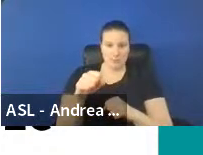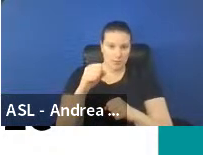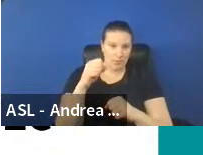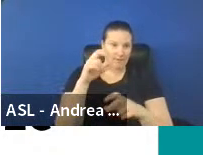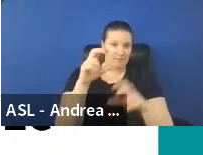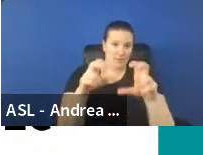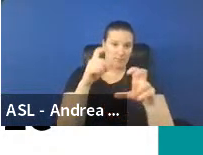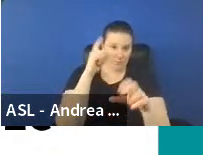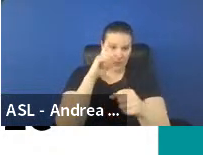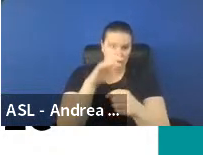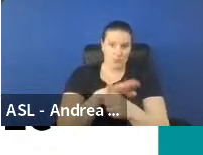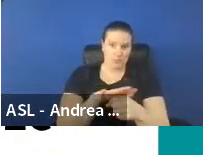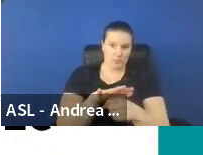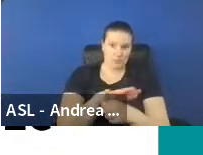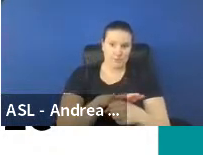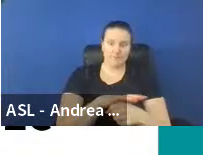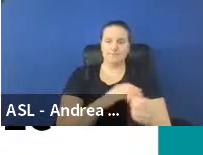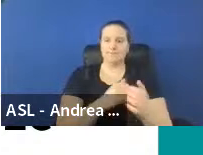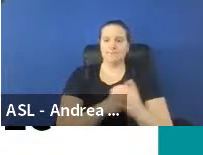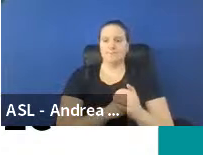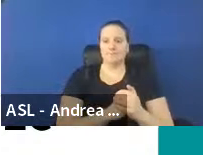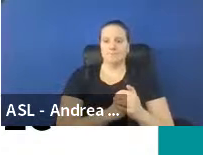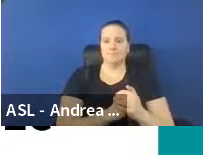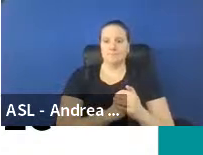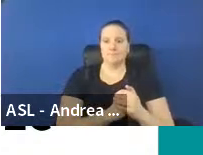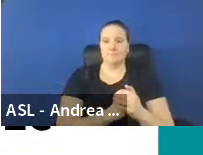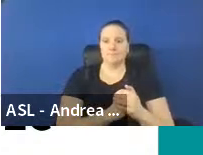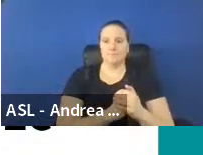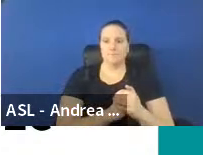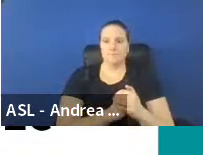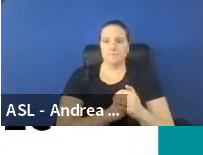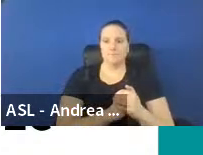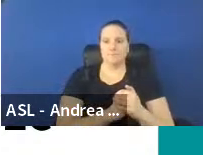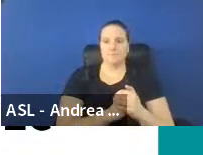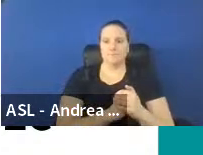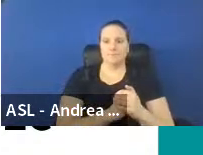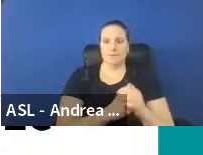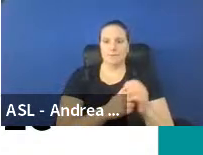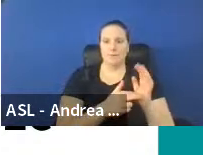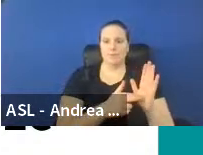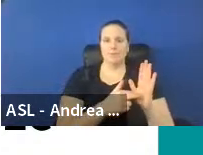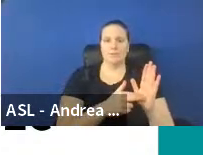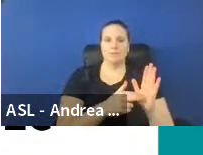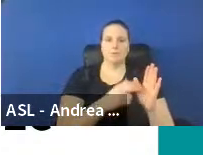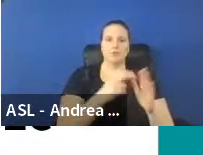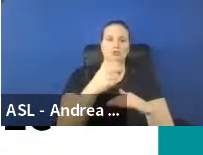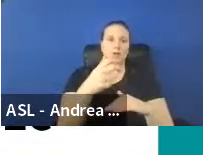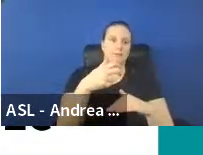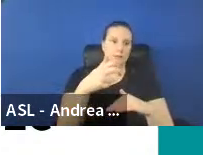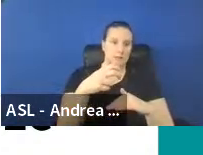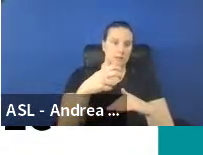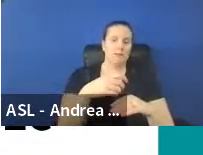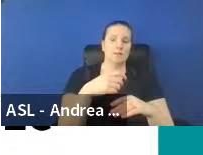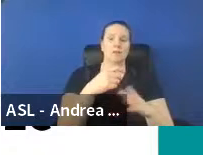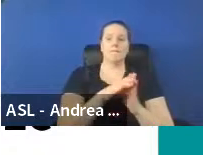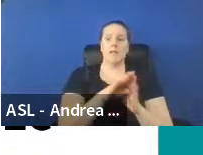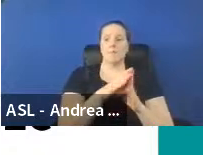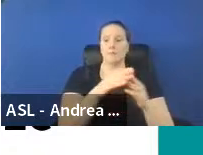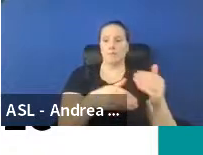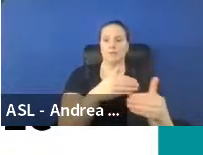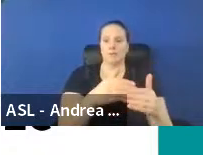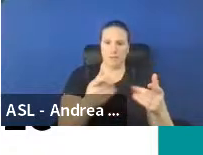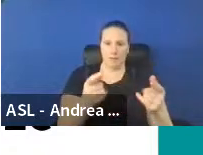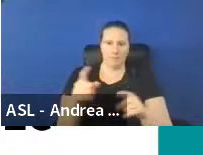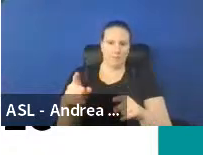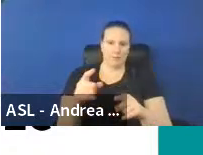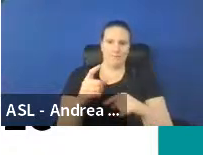region. So the representative transit investment development process has taken place, like I said, over